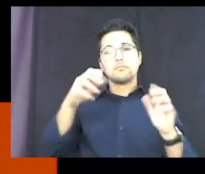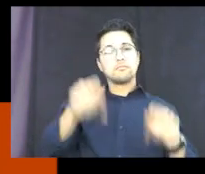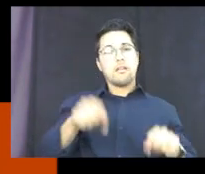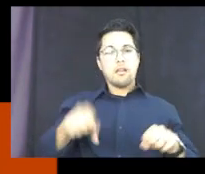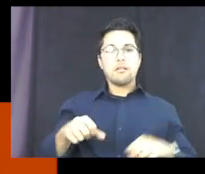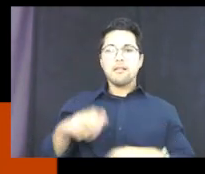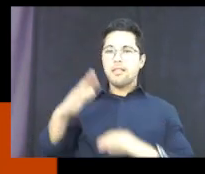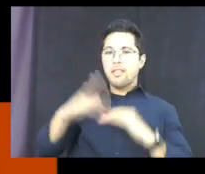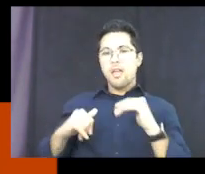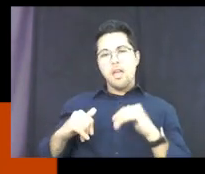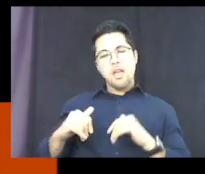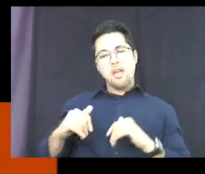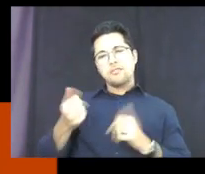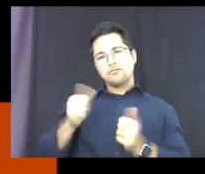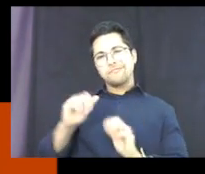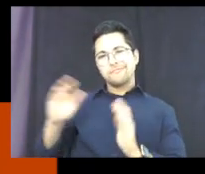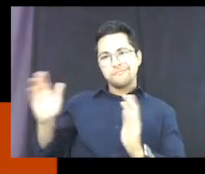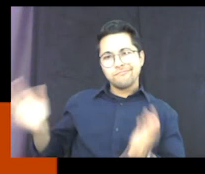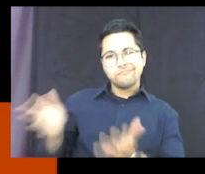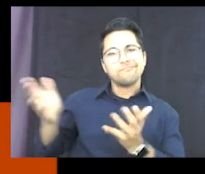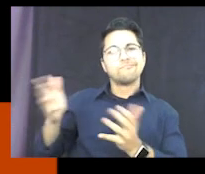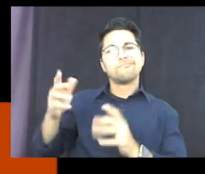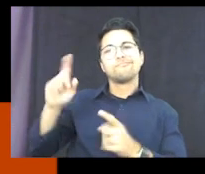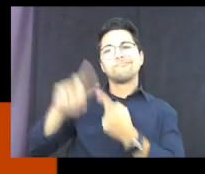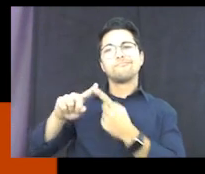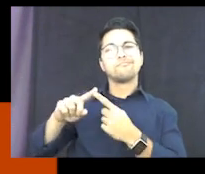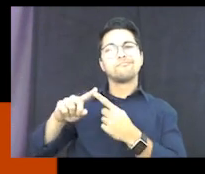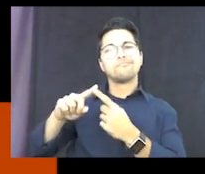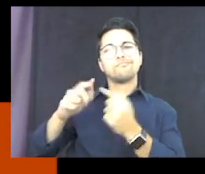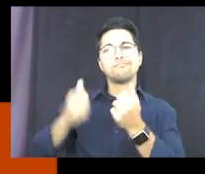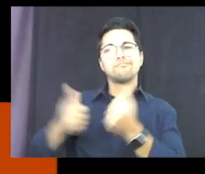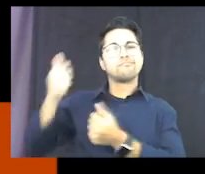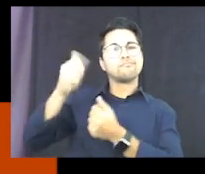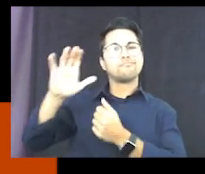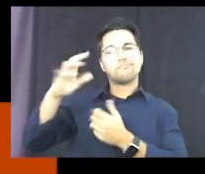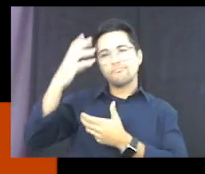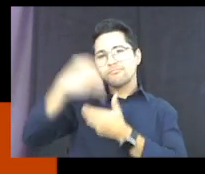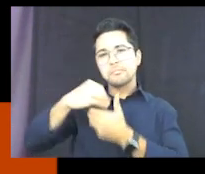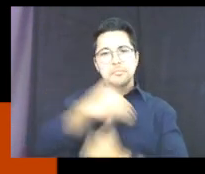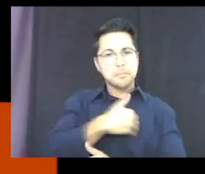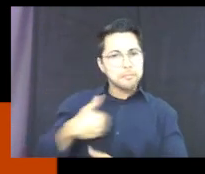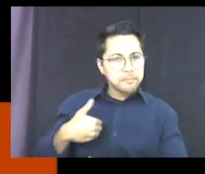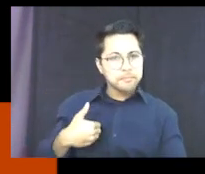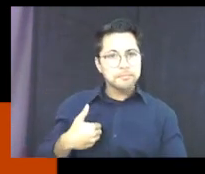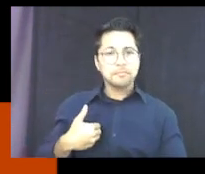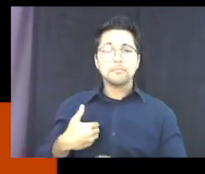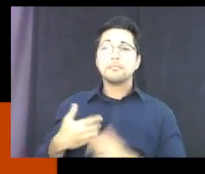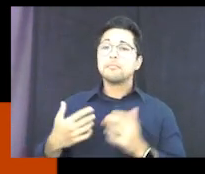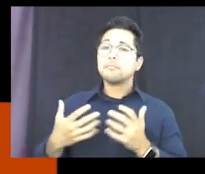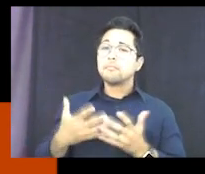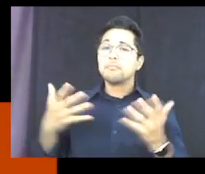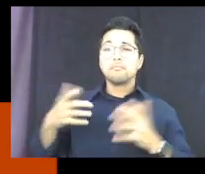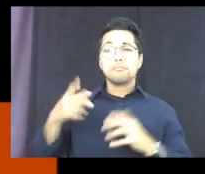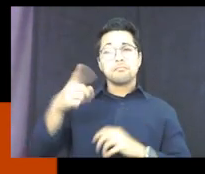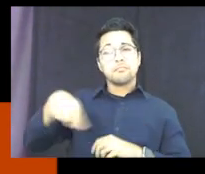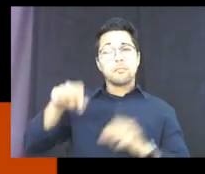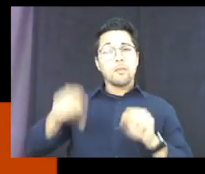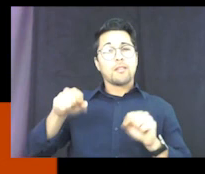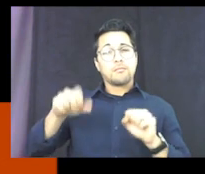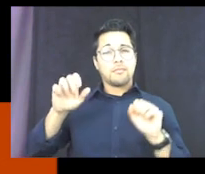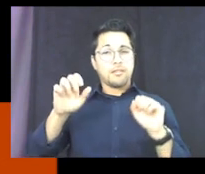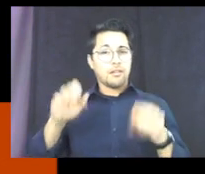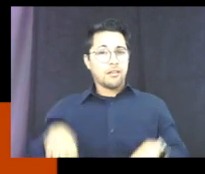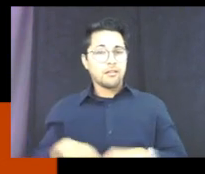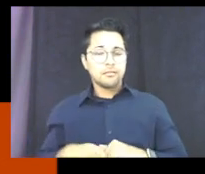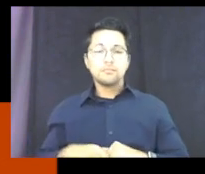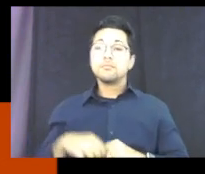simply catering to the majority of their autistic members as much as they possibly can.